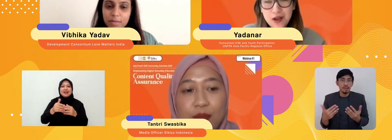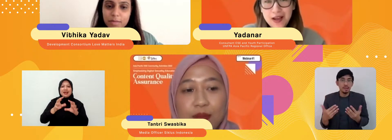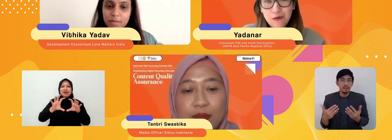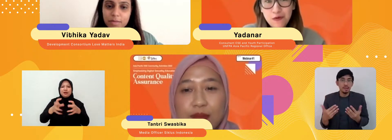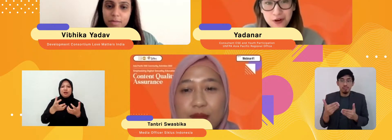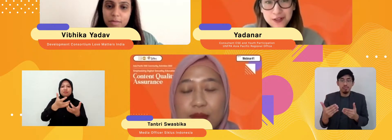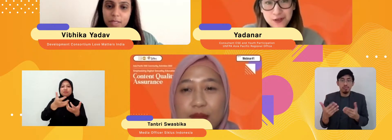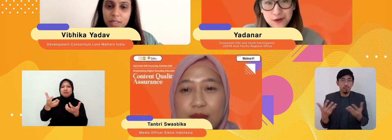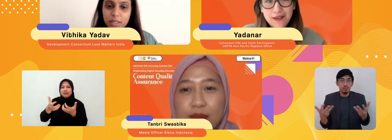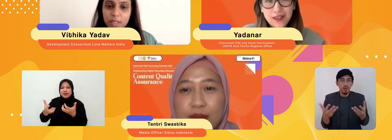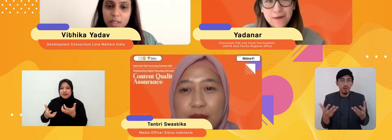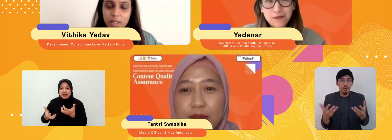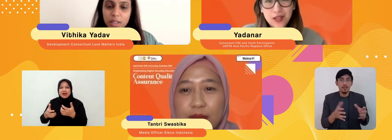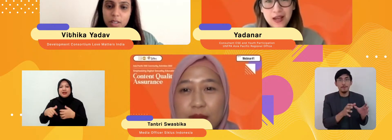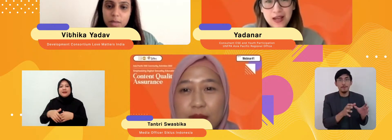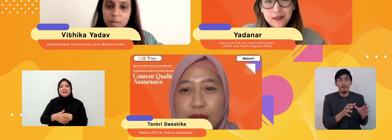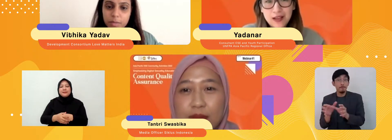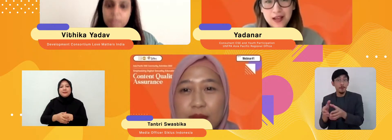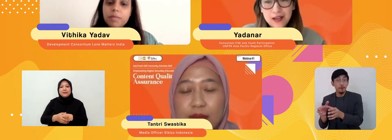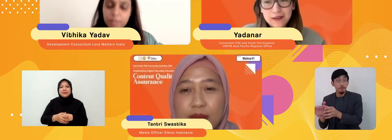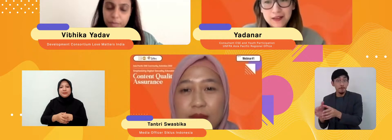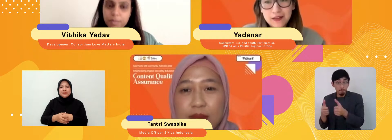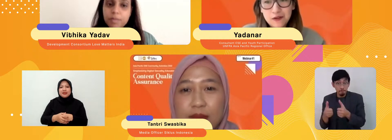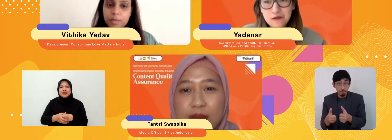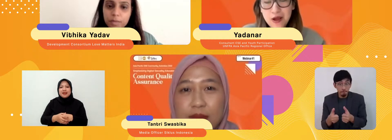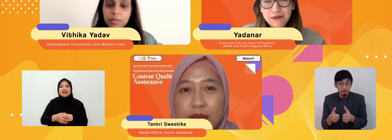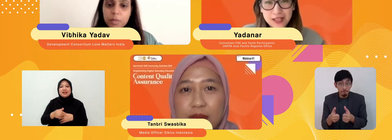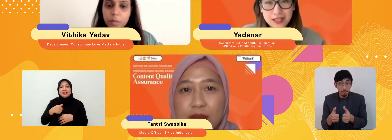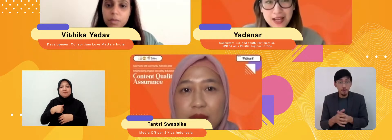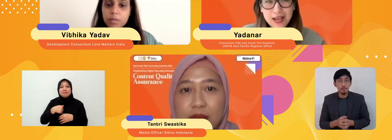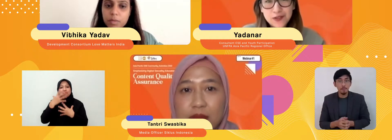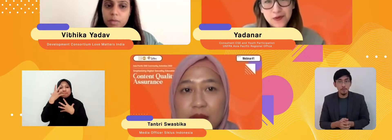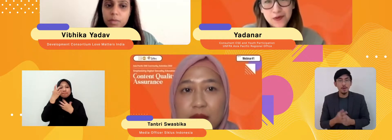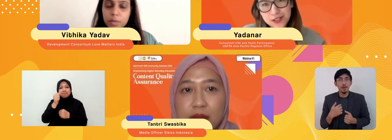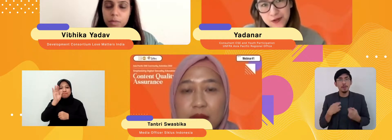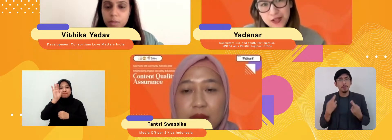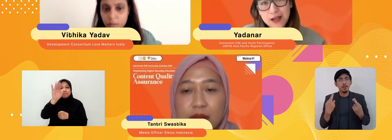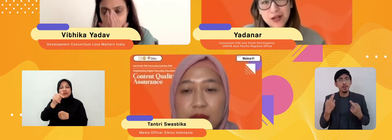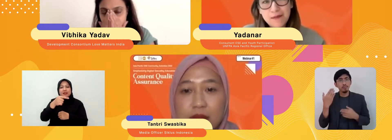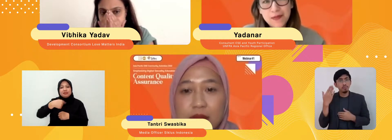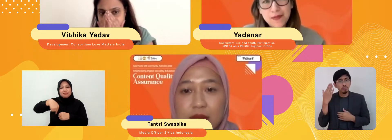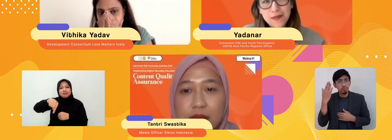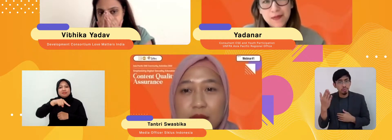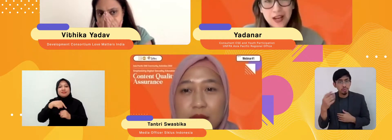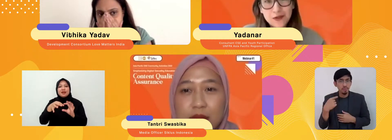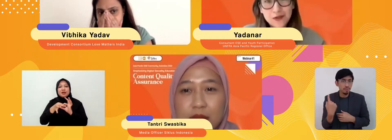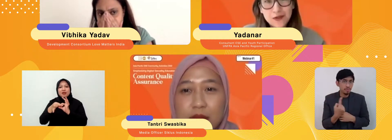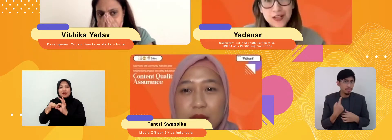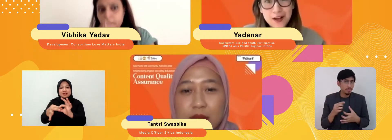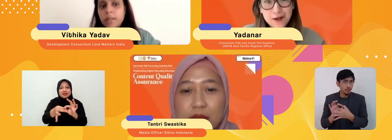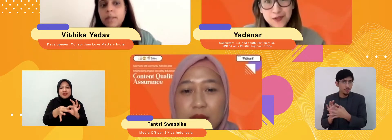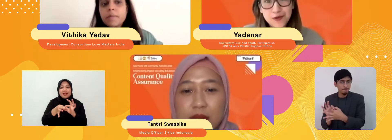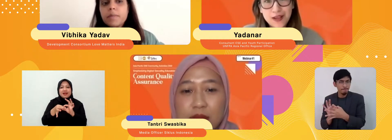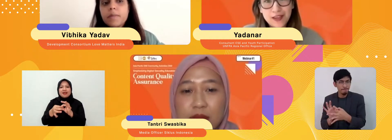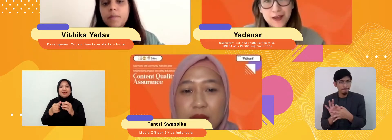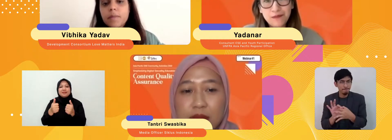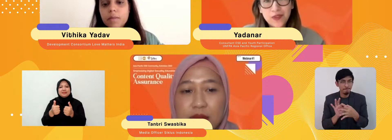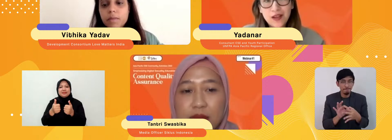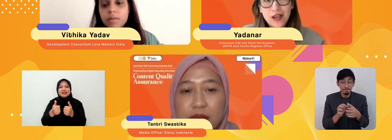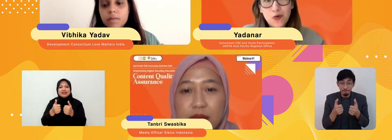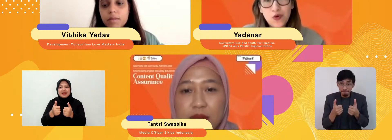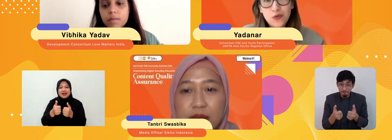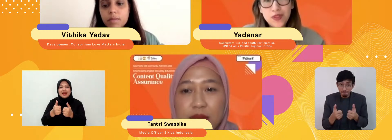to work together throughout the year, as well as to the upcoming, how we can actually come